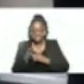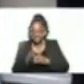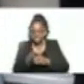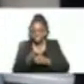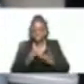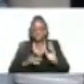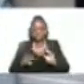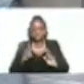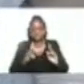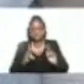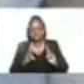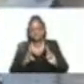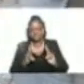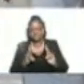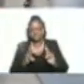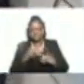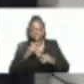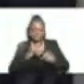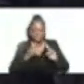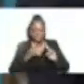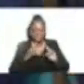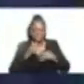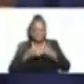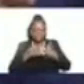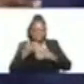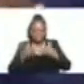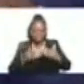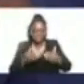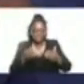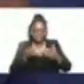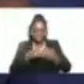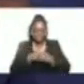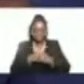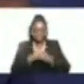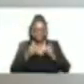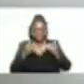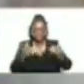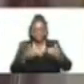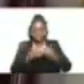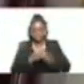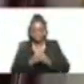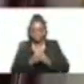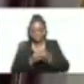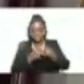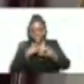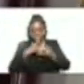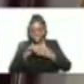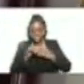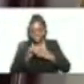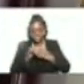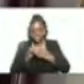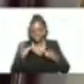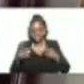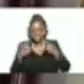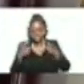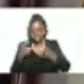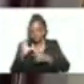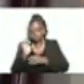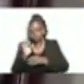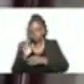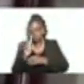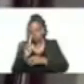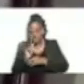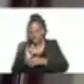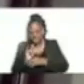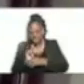industry. So here's the plan going forward. The ministry is seeking to establish a credit line with a